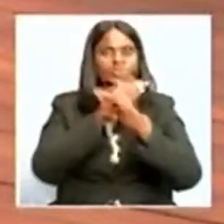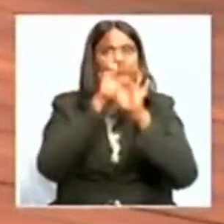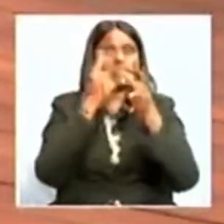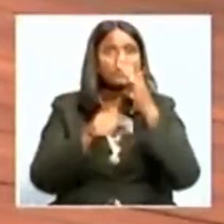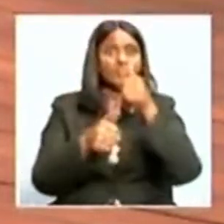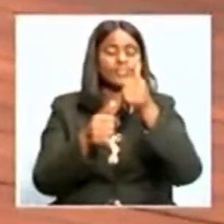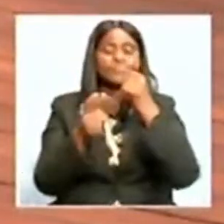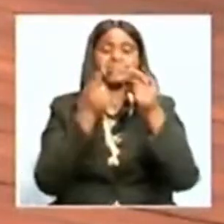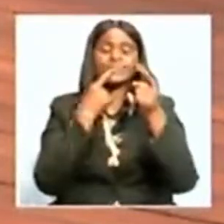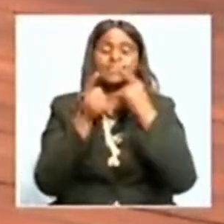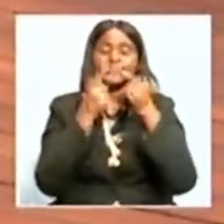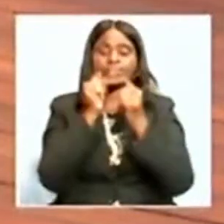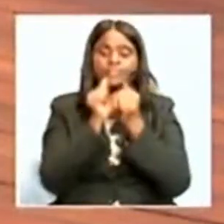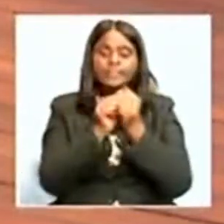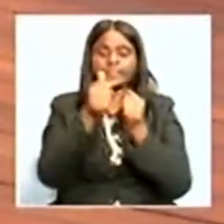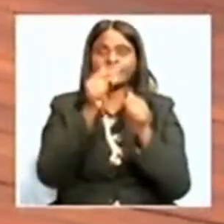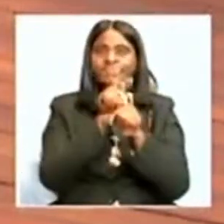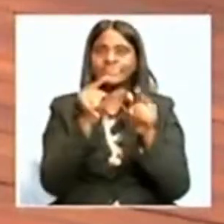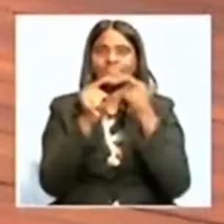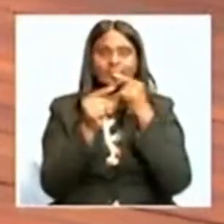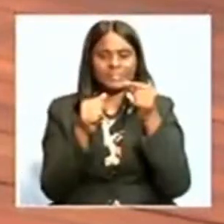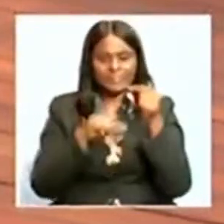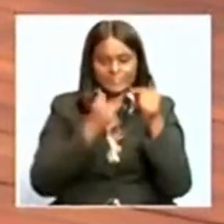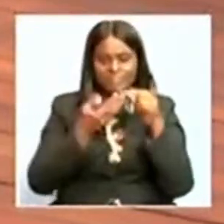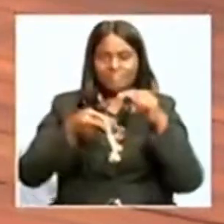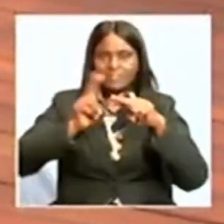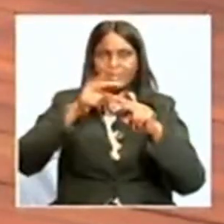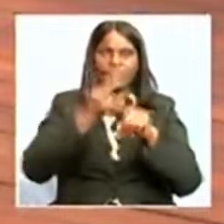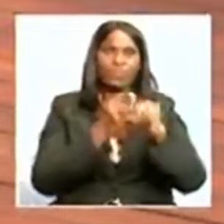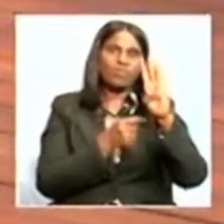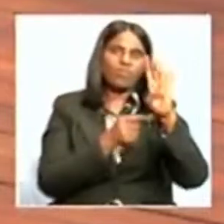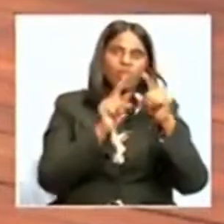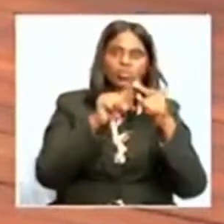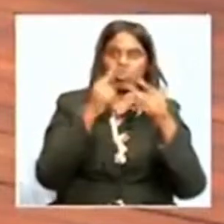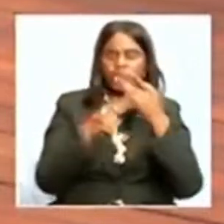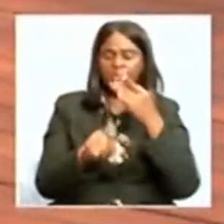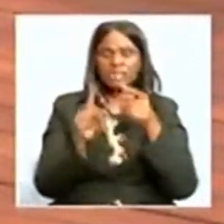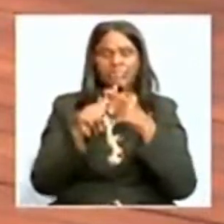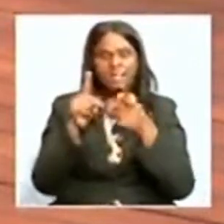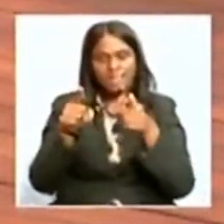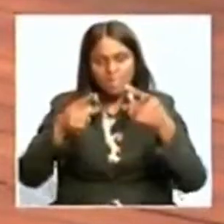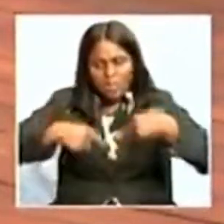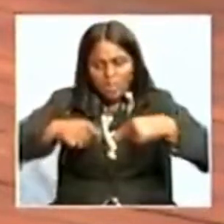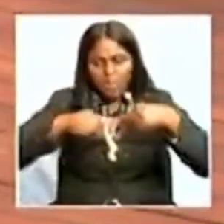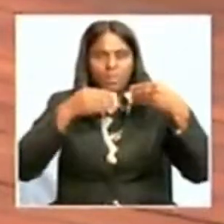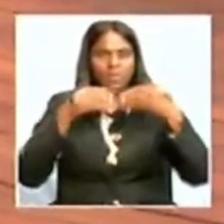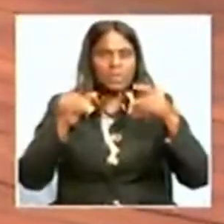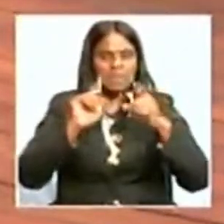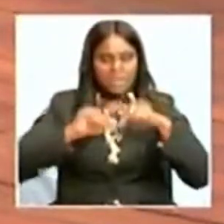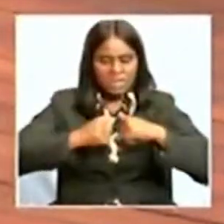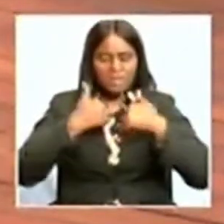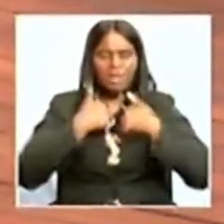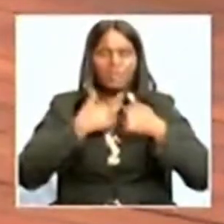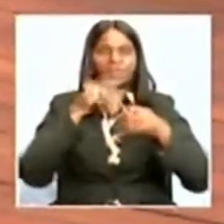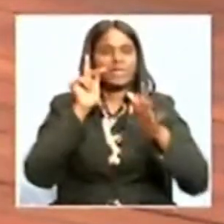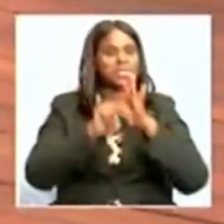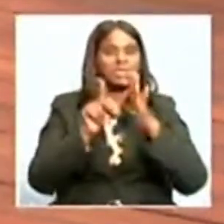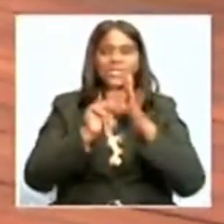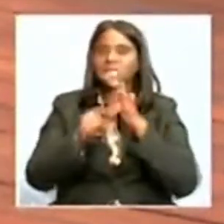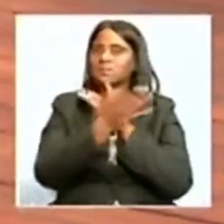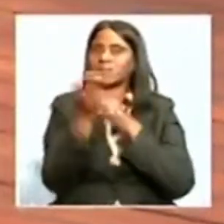talking about. Because we may just say we increase from 4 to whatever, but you find that on the local market, we are actually killing our own